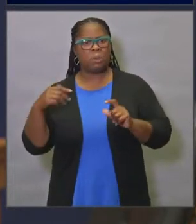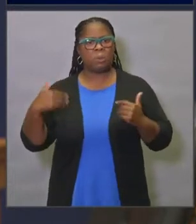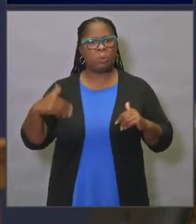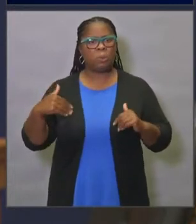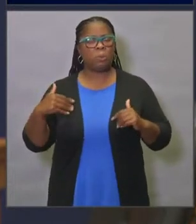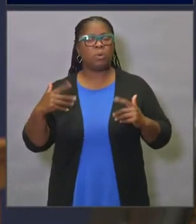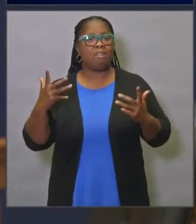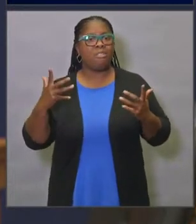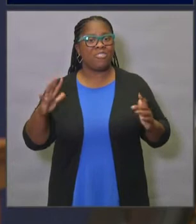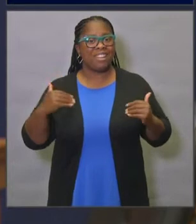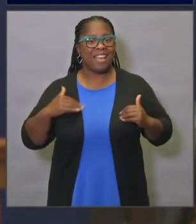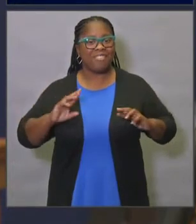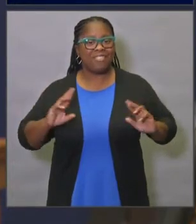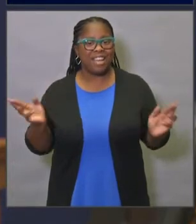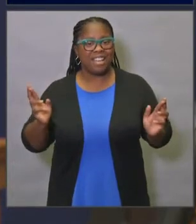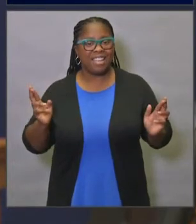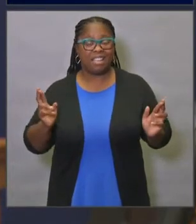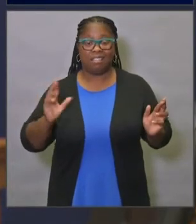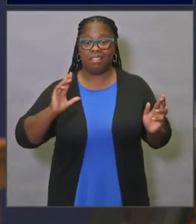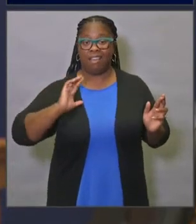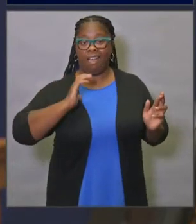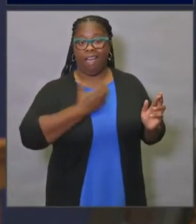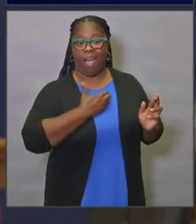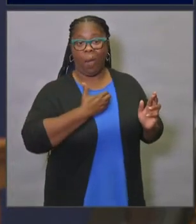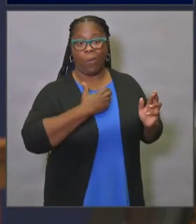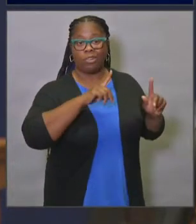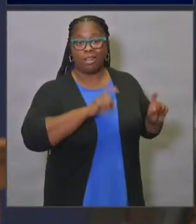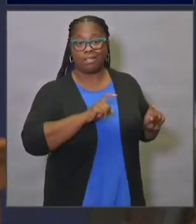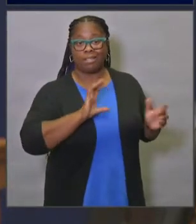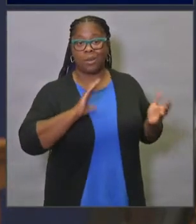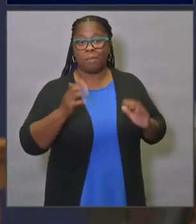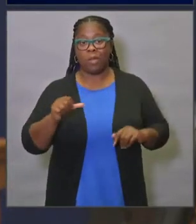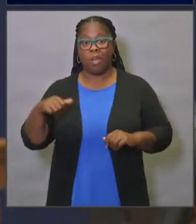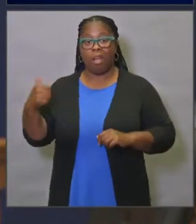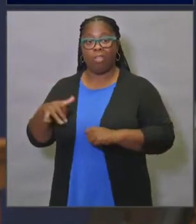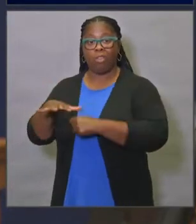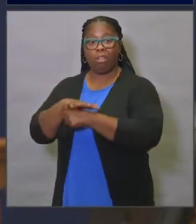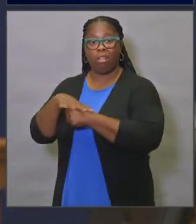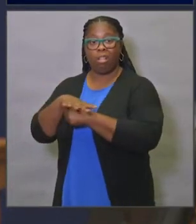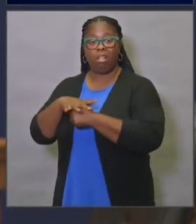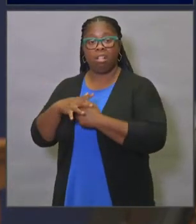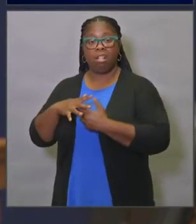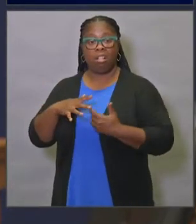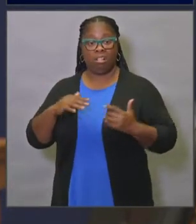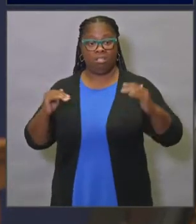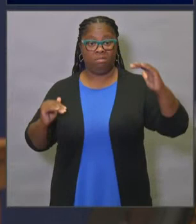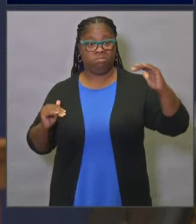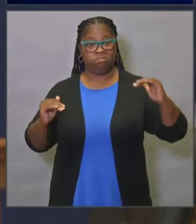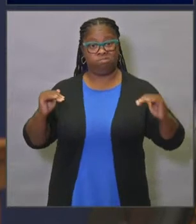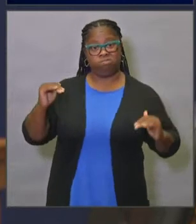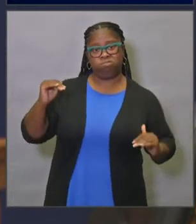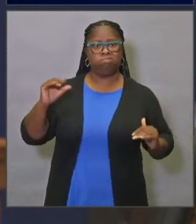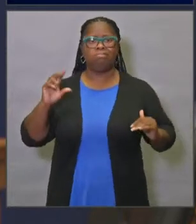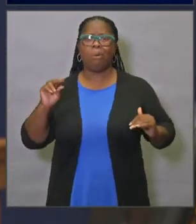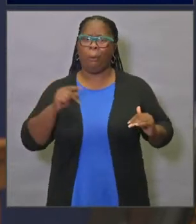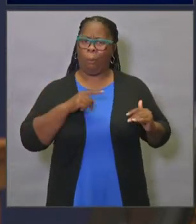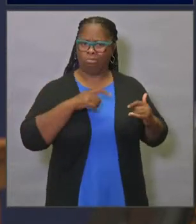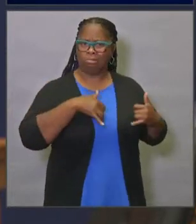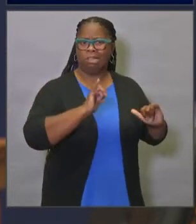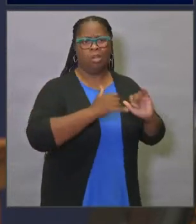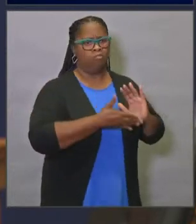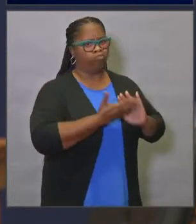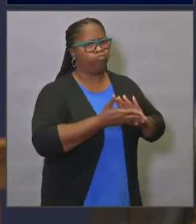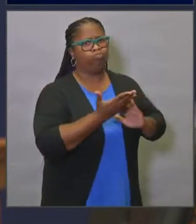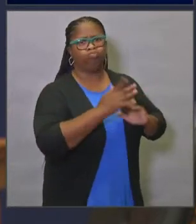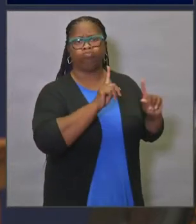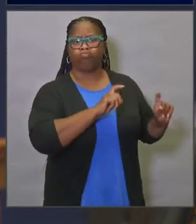not diminish our testing compared to other jurisdictions. We continue to have a robust testing protocol in